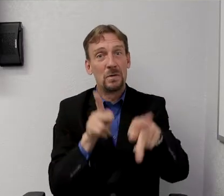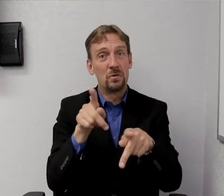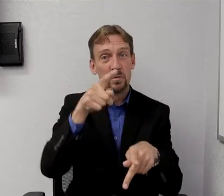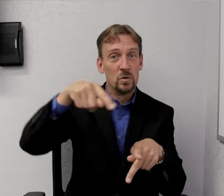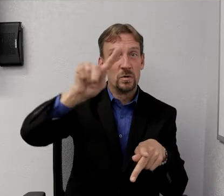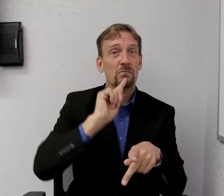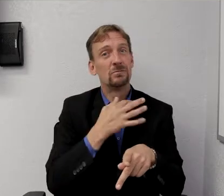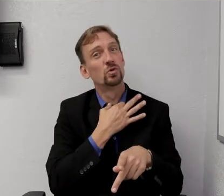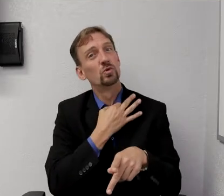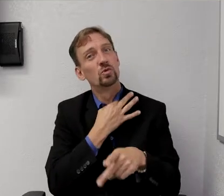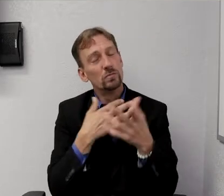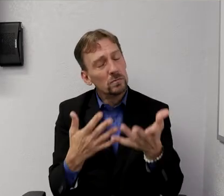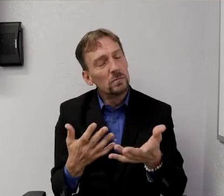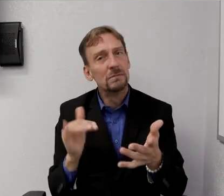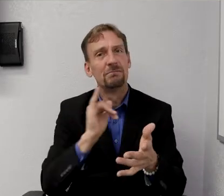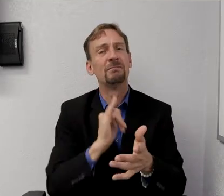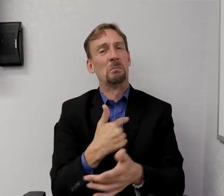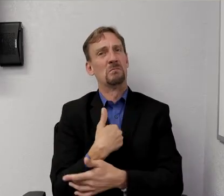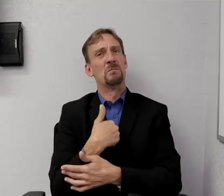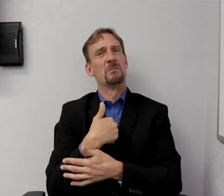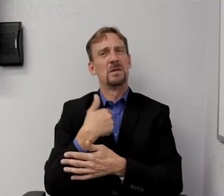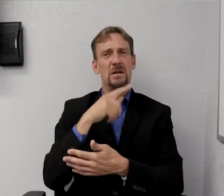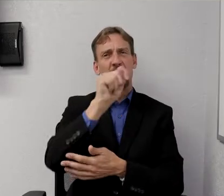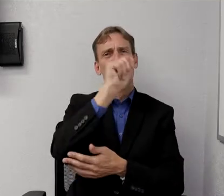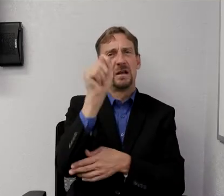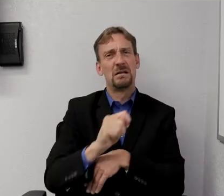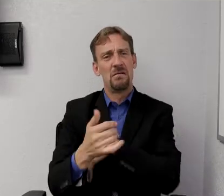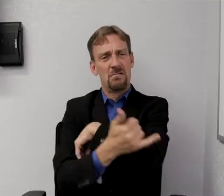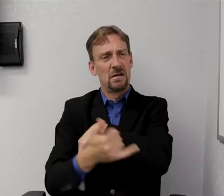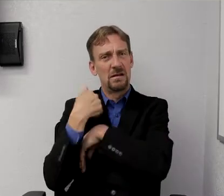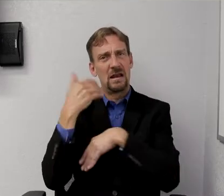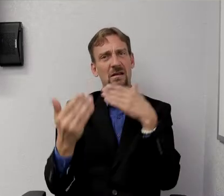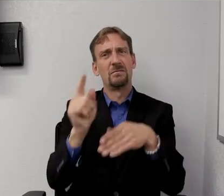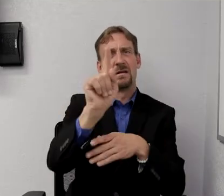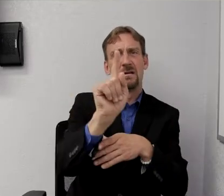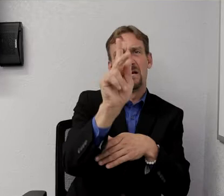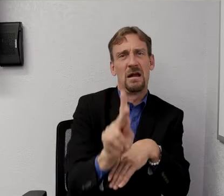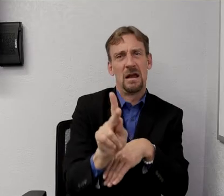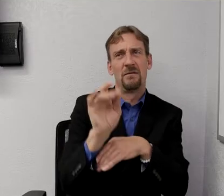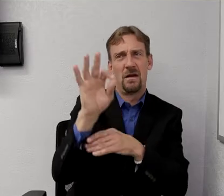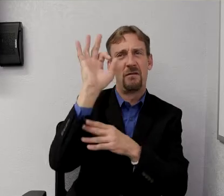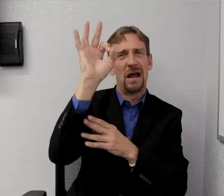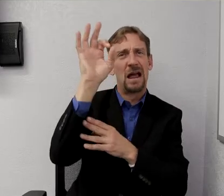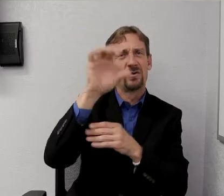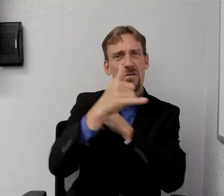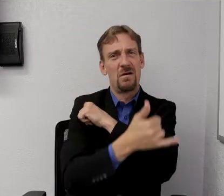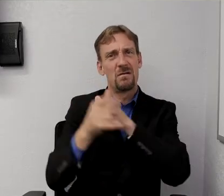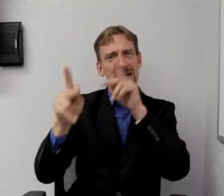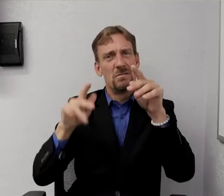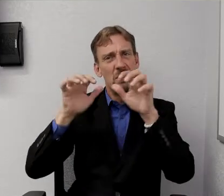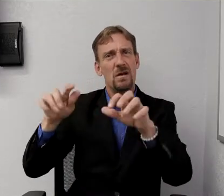as am I, is how could, Tulare County, which has about half the population as Fresno County, how could we have so many